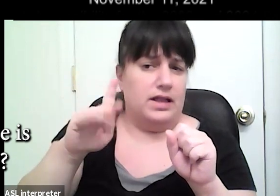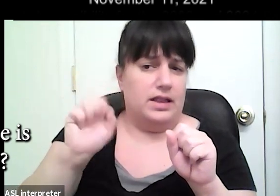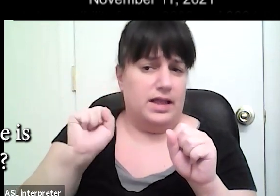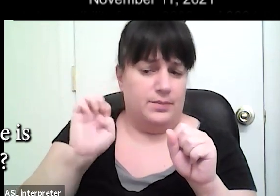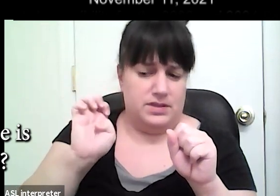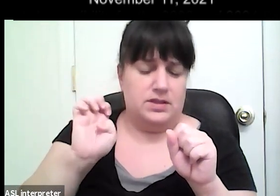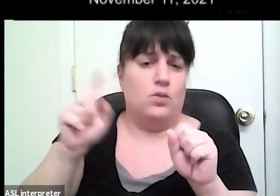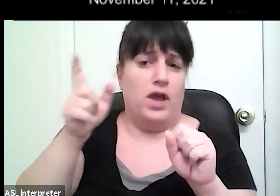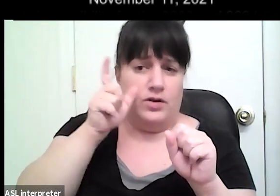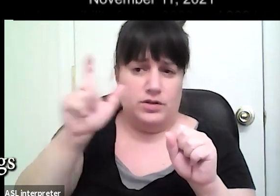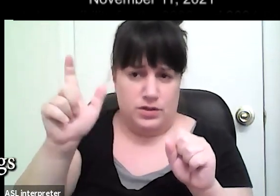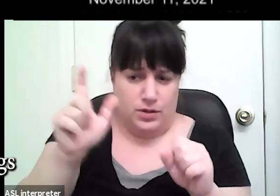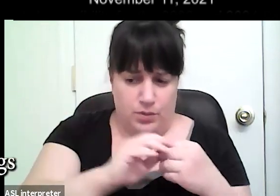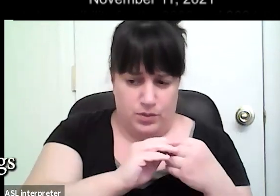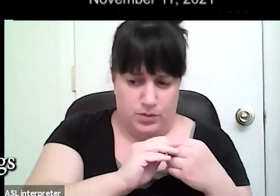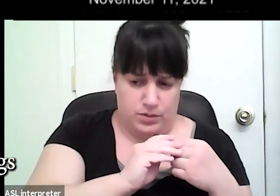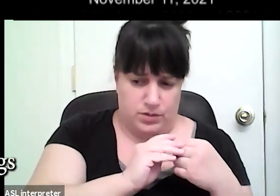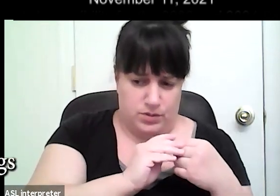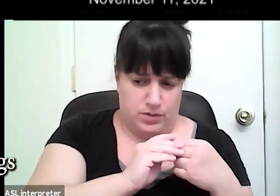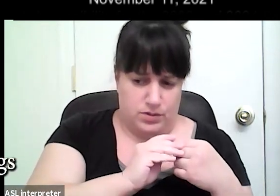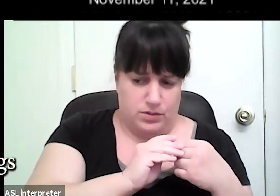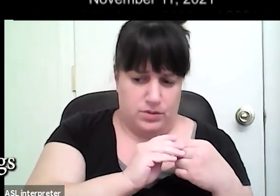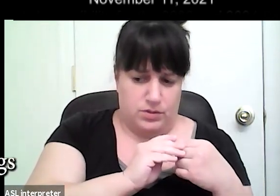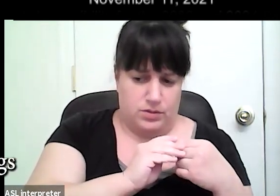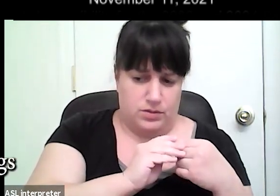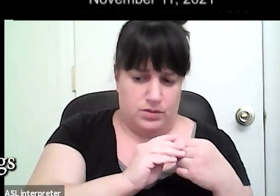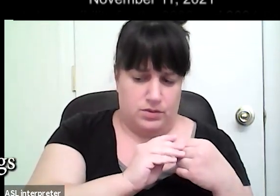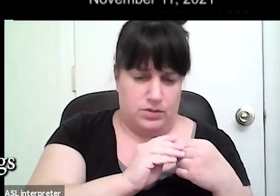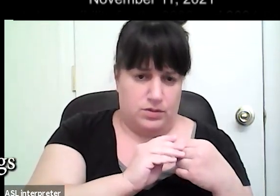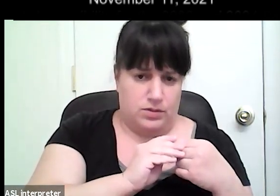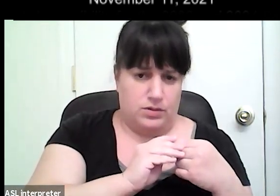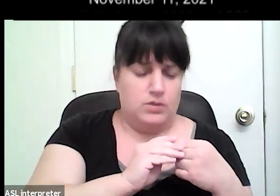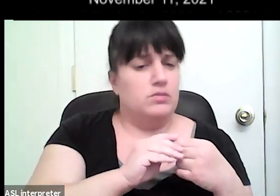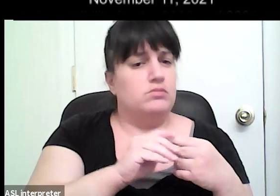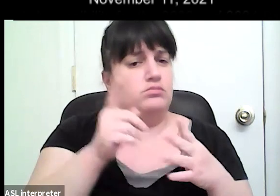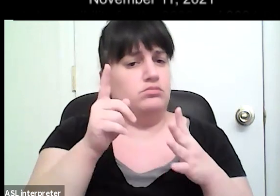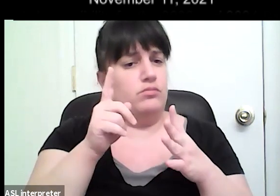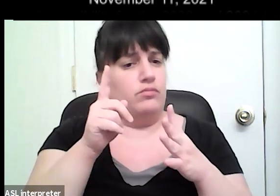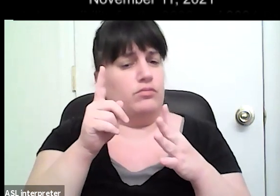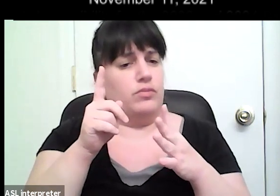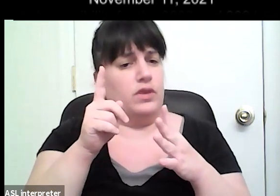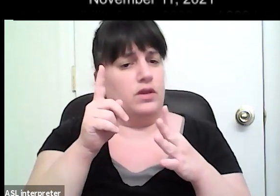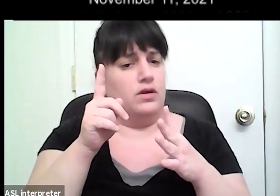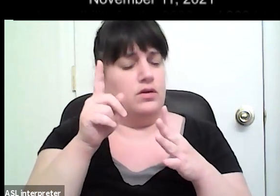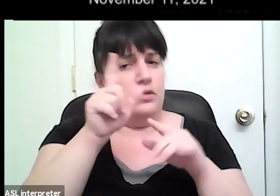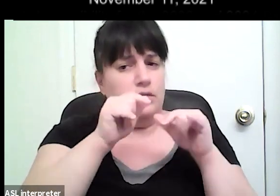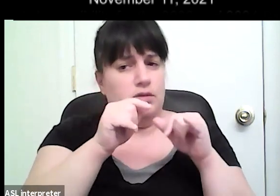understand where the moon is? And from that question, I started digging into various things such as the NASA Horizon